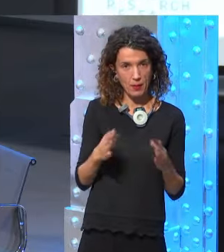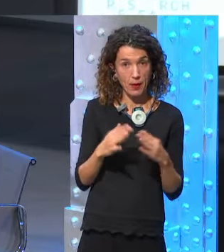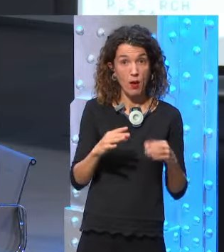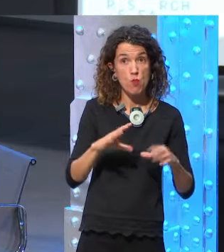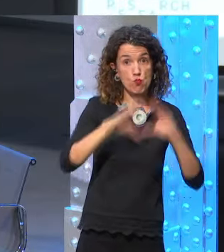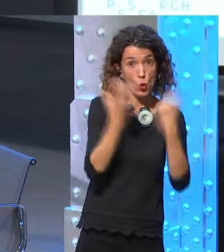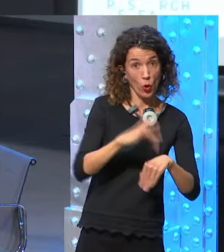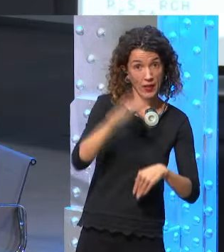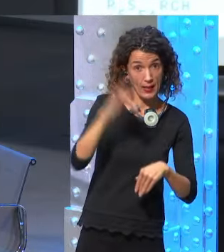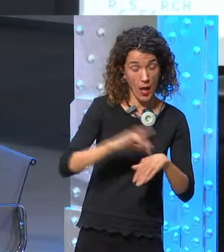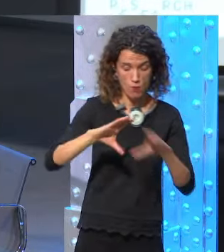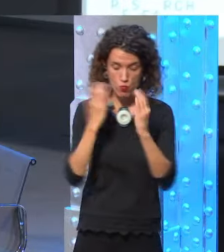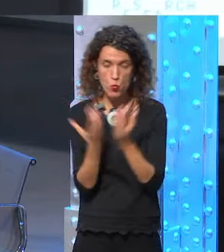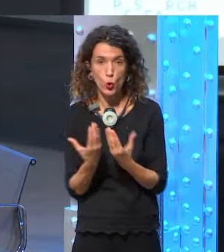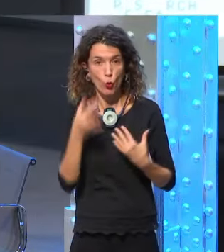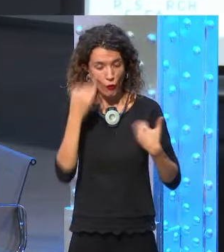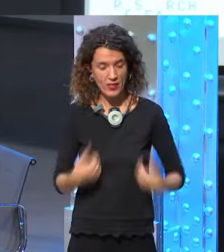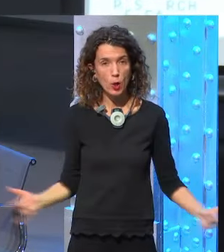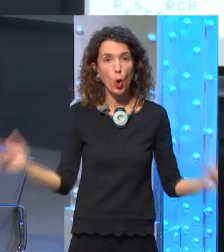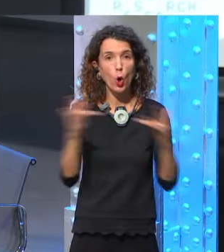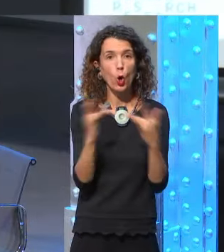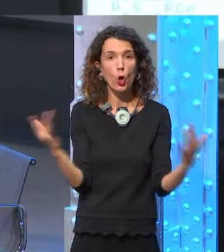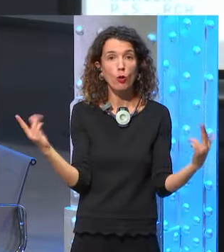additively. And the nice